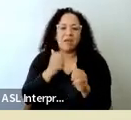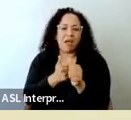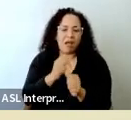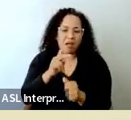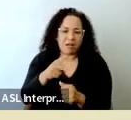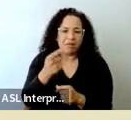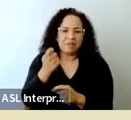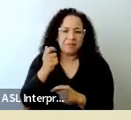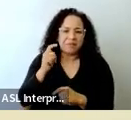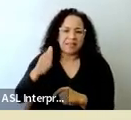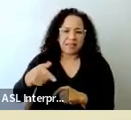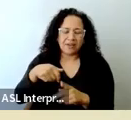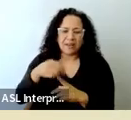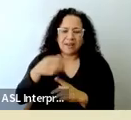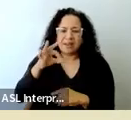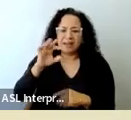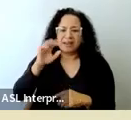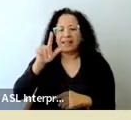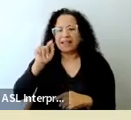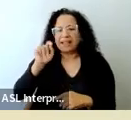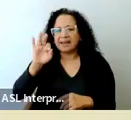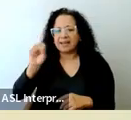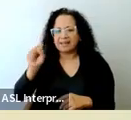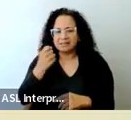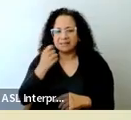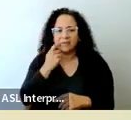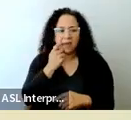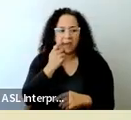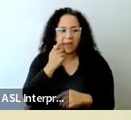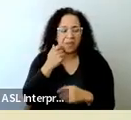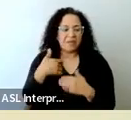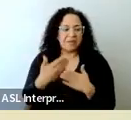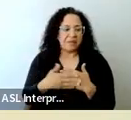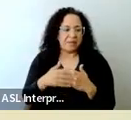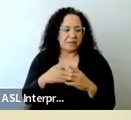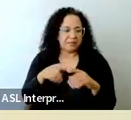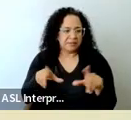a little bit later in the late 90s, and we'll talk about that. We can go to the next slide.